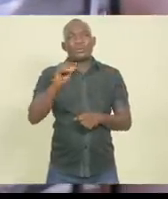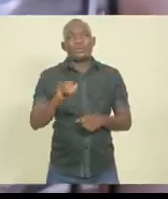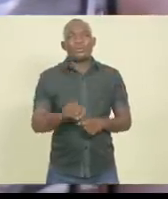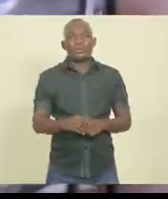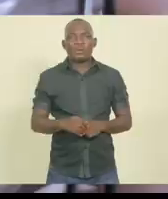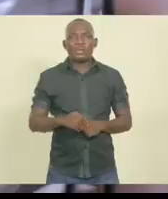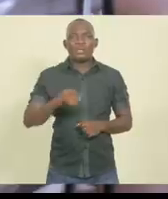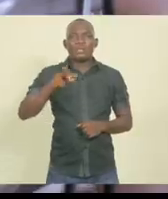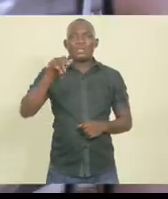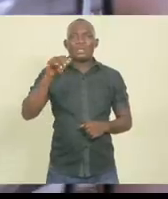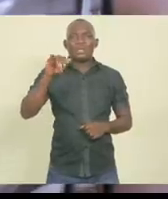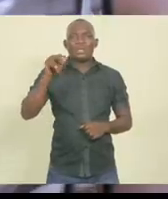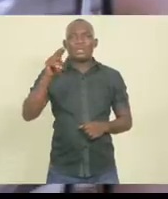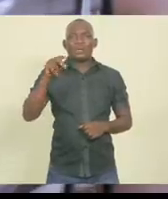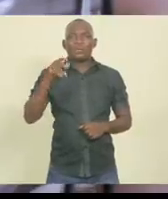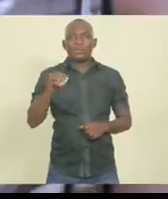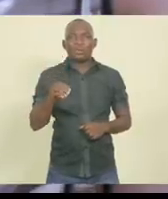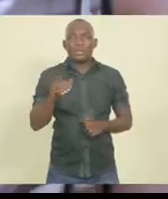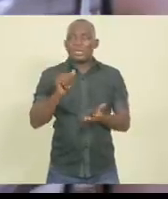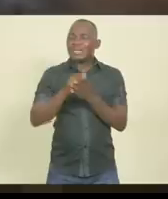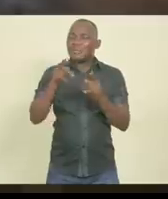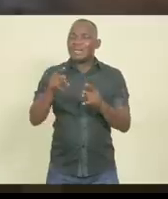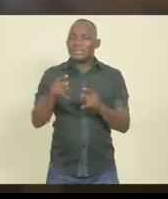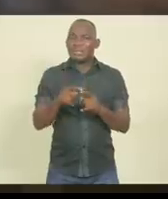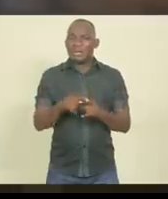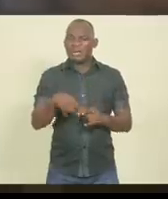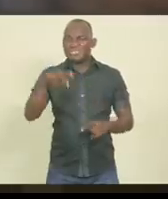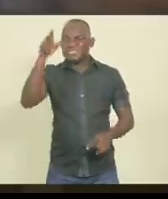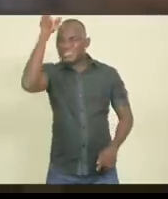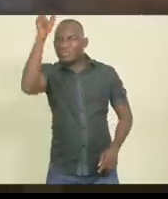Who is Jumbo? He's the devil's incarnate.